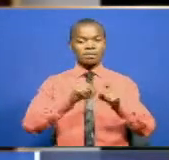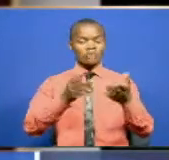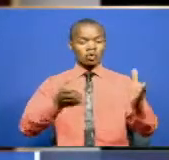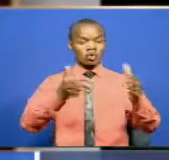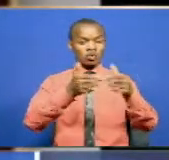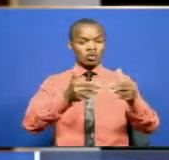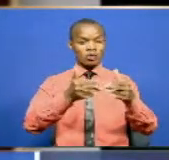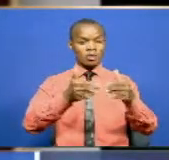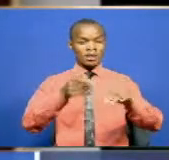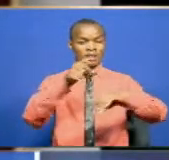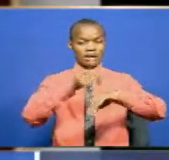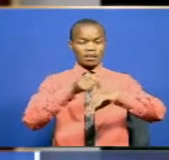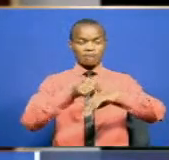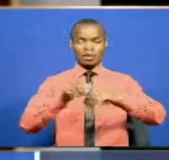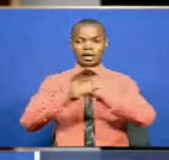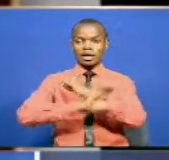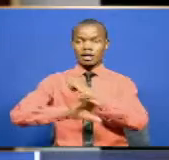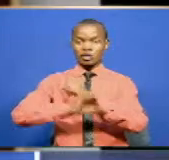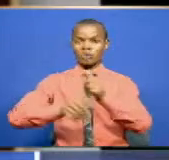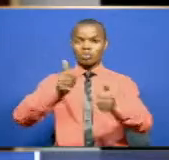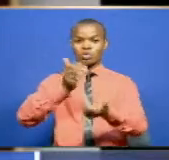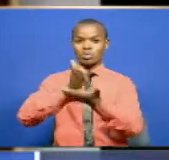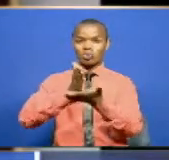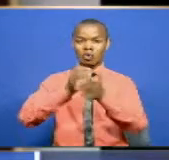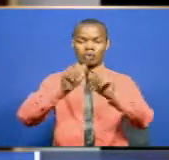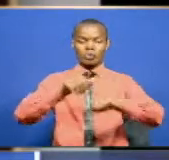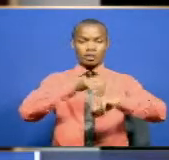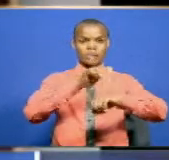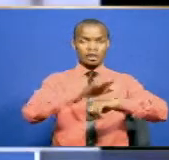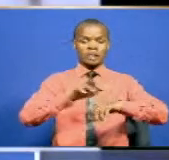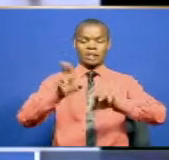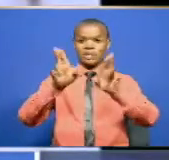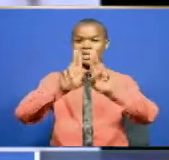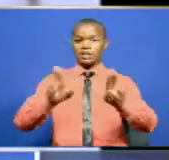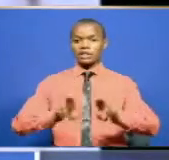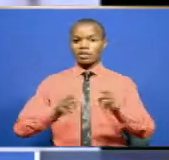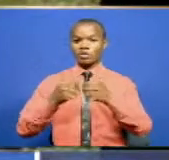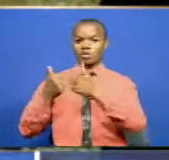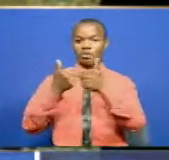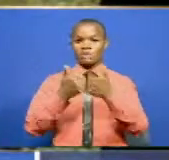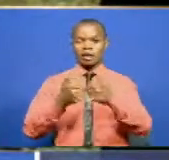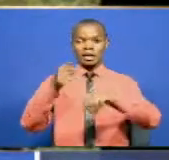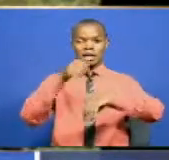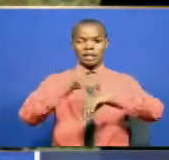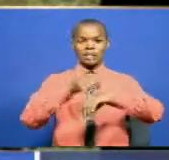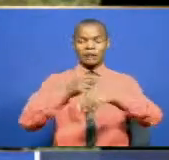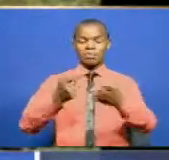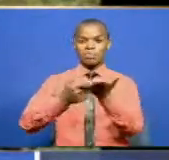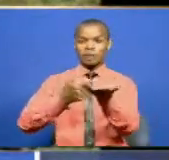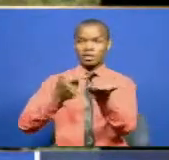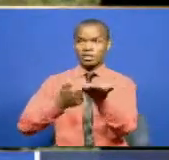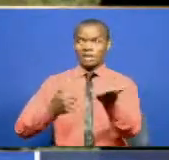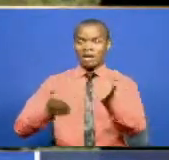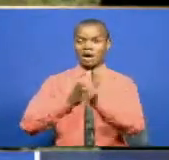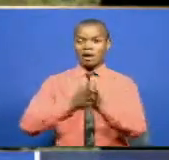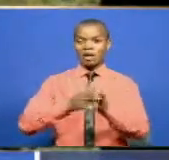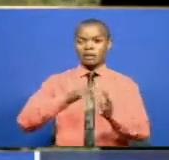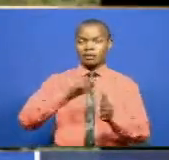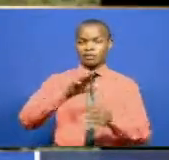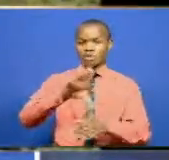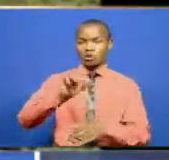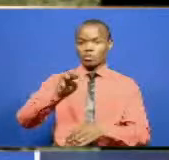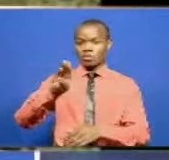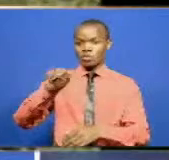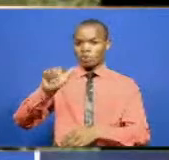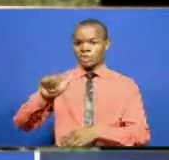requirement in any country wishing to send athletes to international competitions, especially the British Empire and Commonwealth Games.